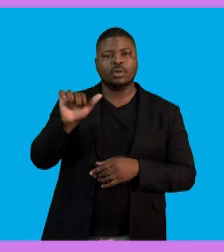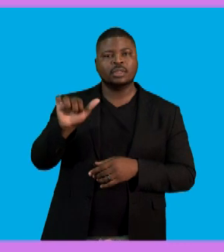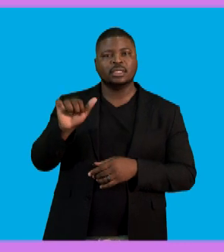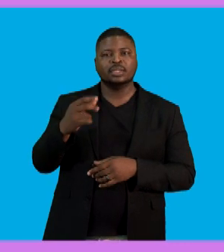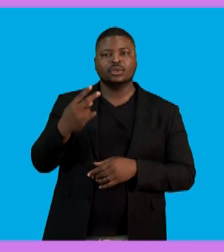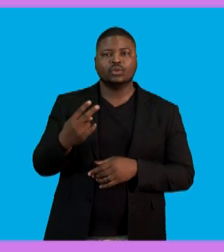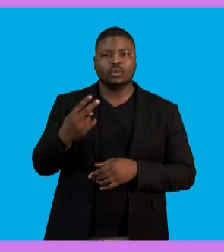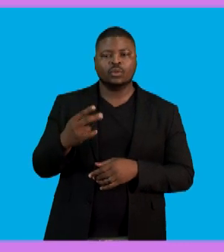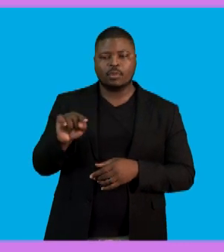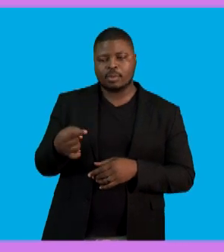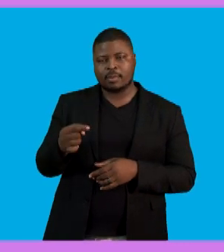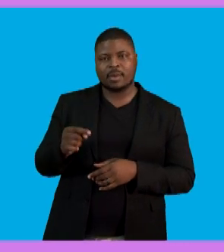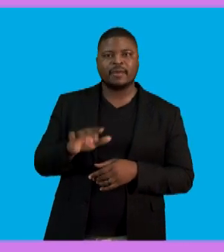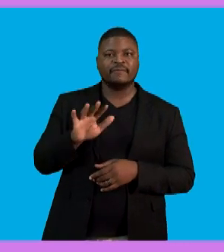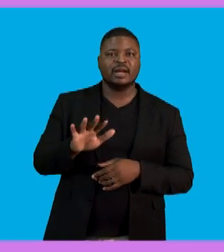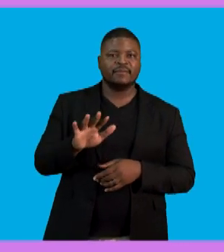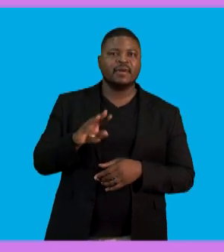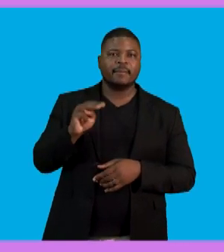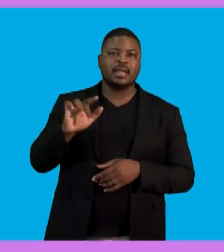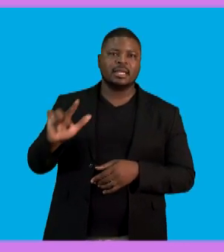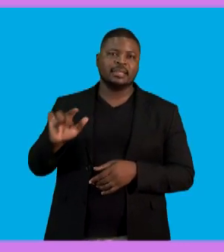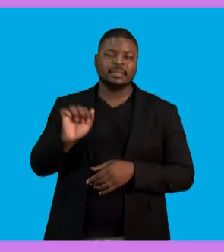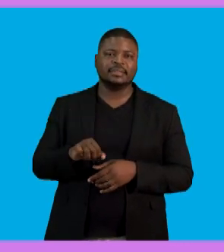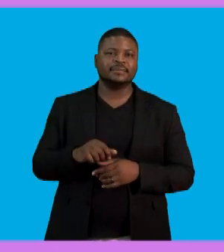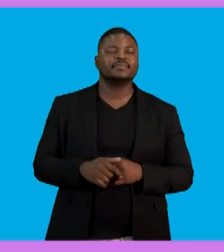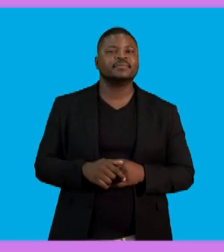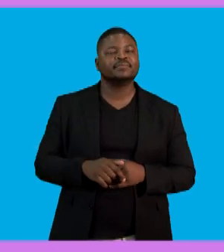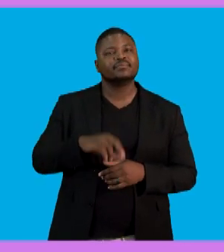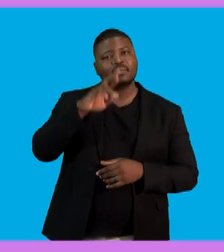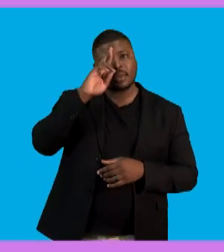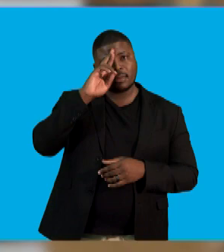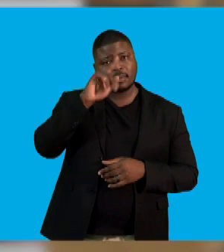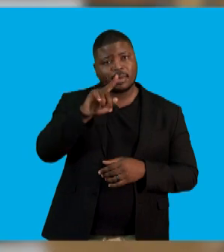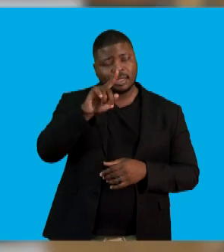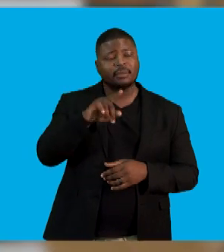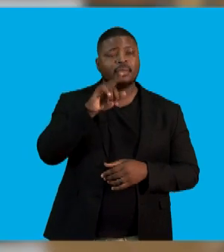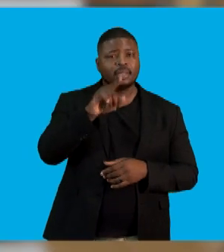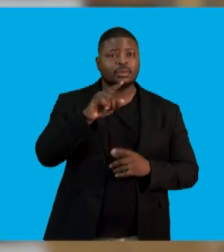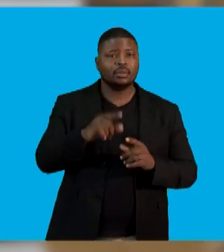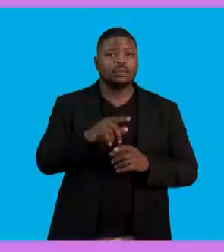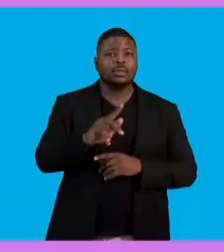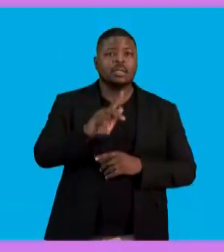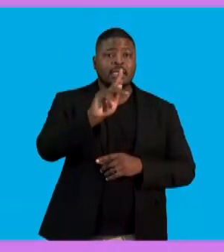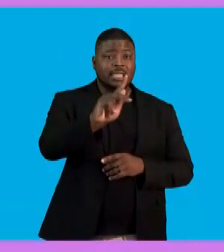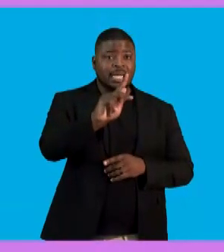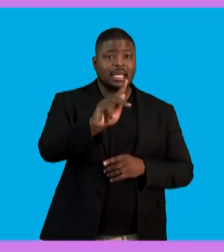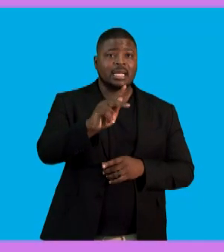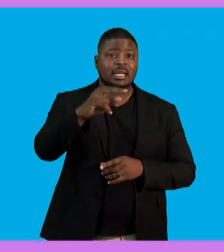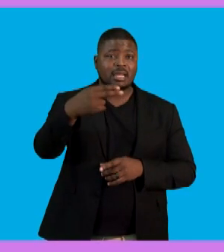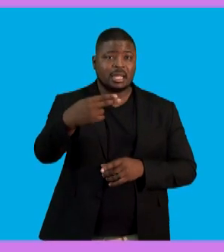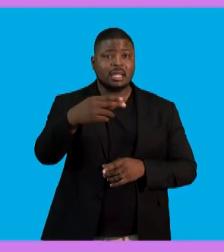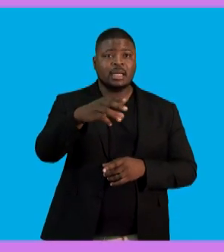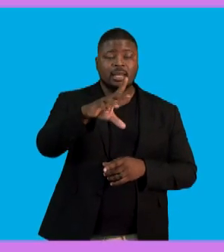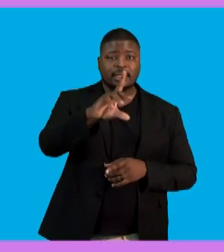1,062.5 milliliters. Remember the keke that we used. How do we convert from milliliter to liter? We say keke